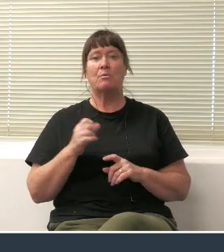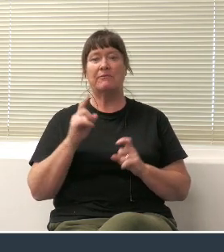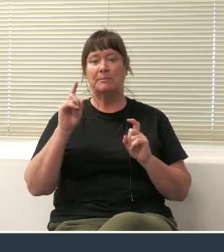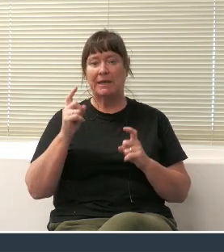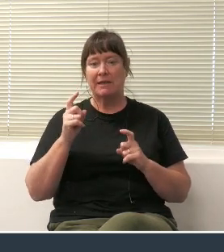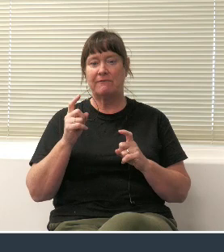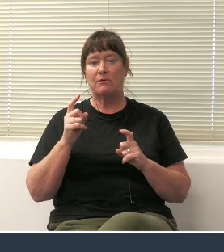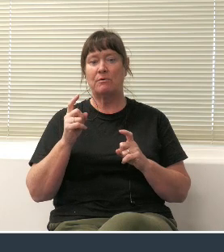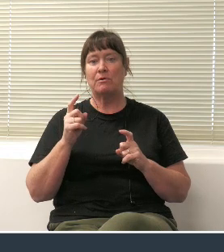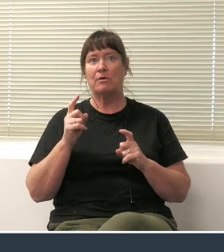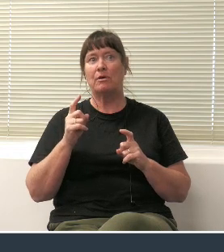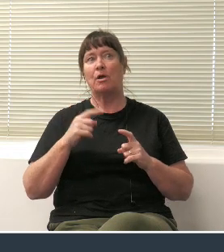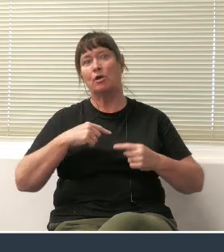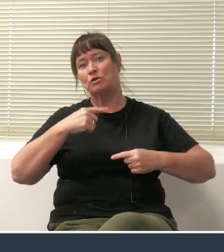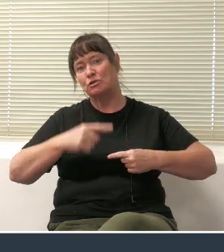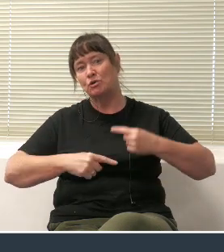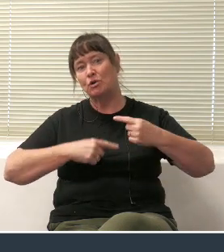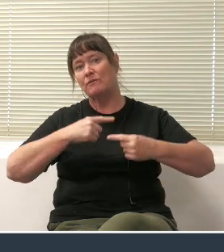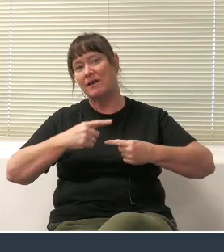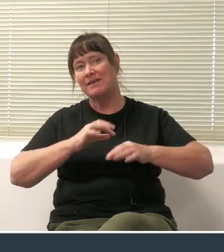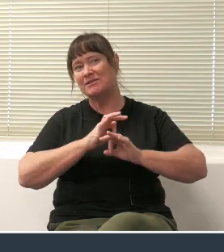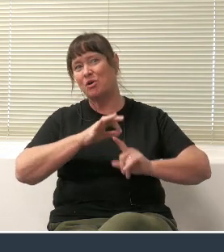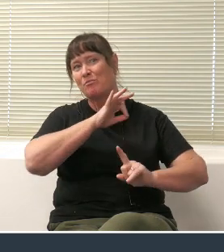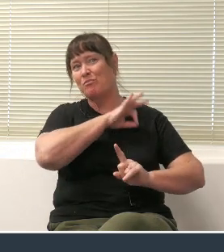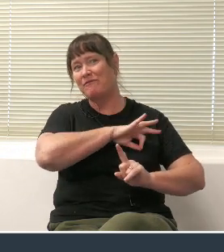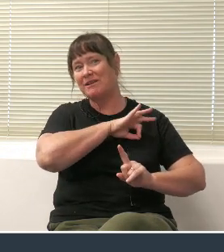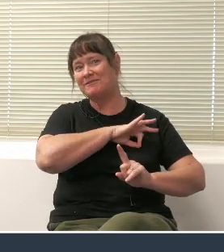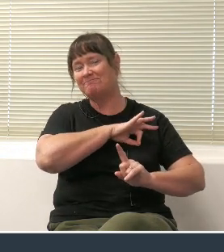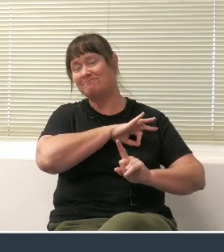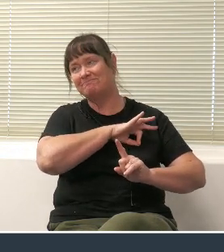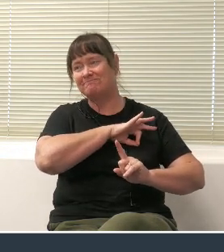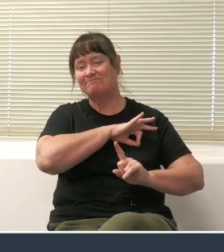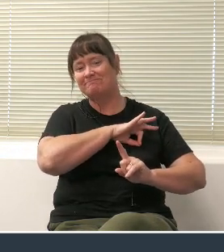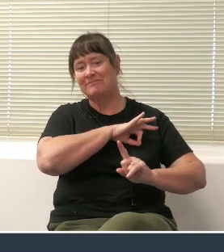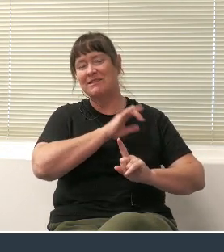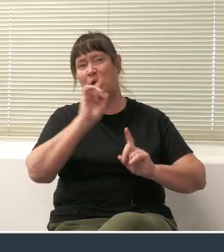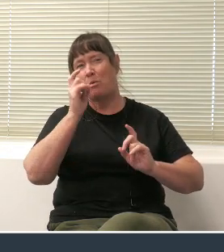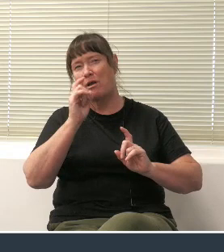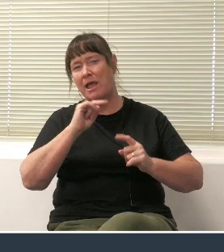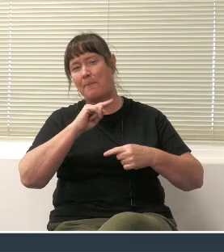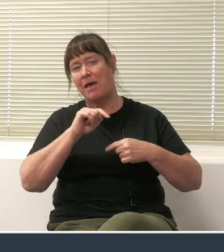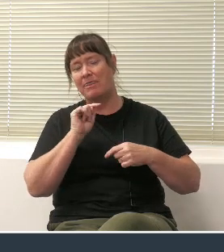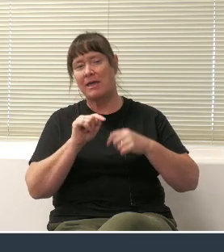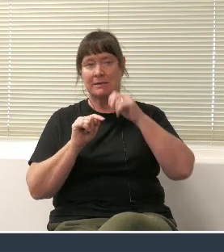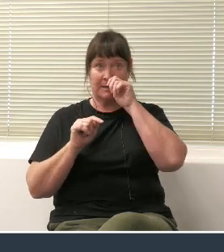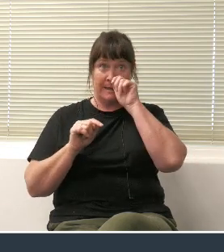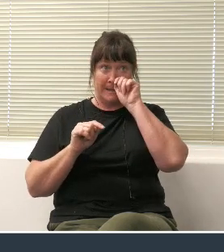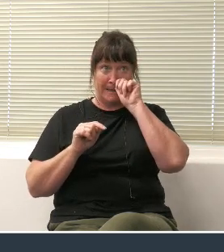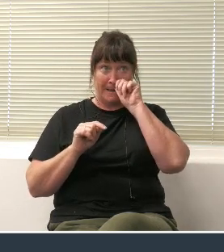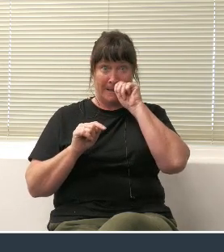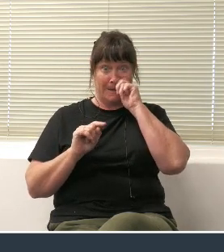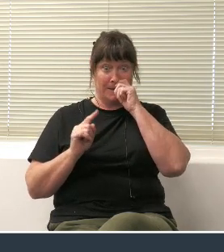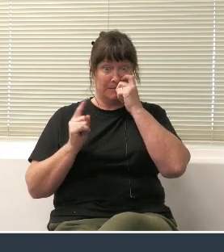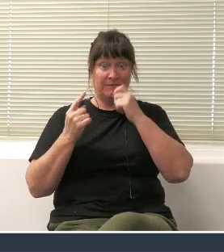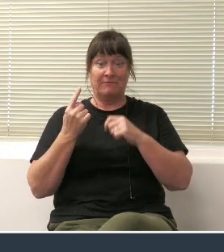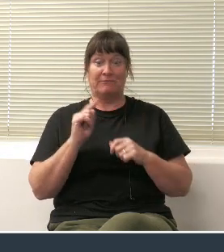careful of the fact that turnover is not necessarily profit, and that's what I really worry about, because it will be the first swimming